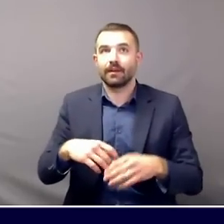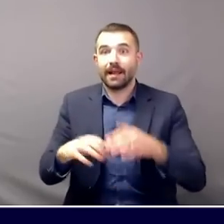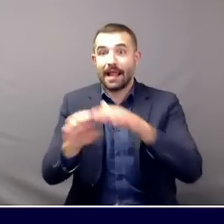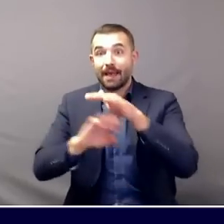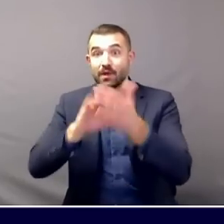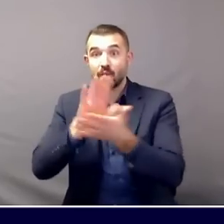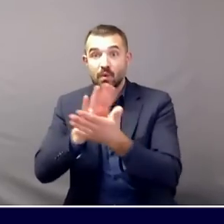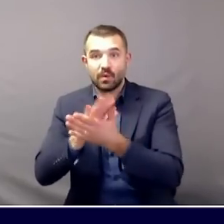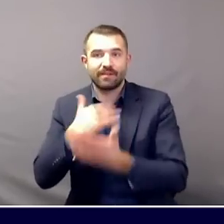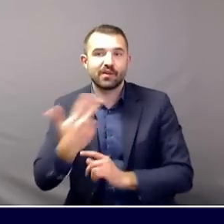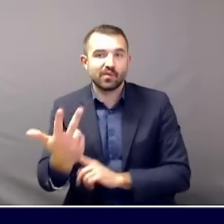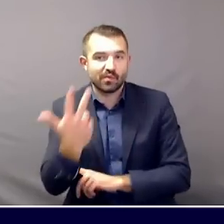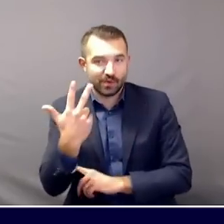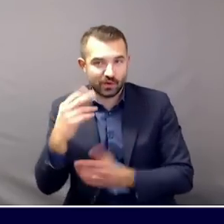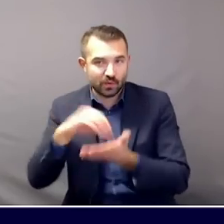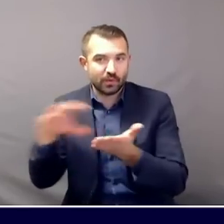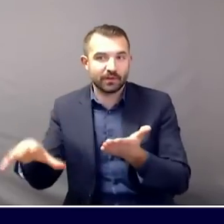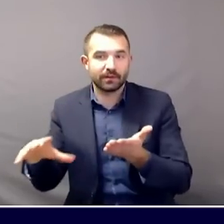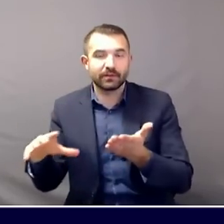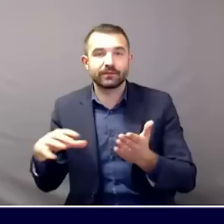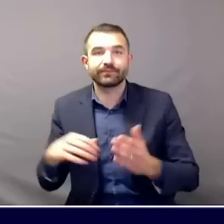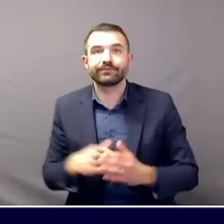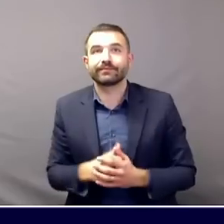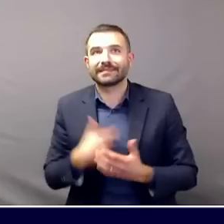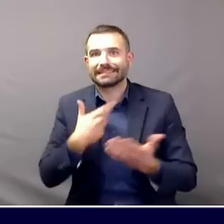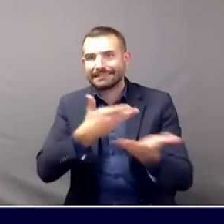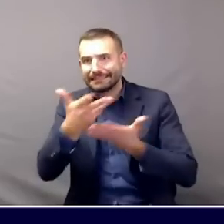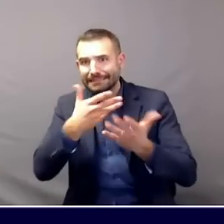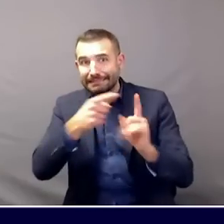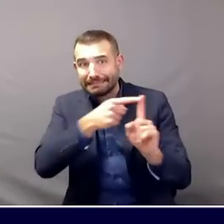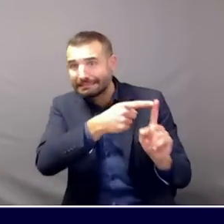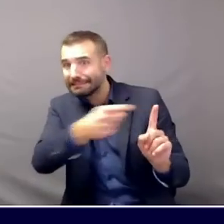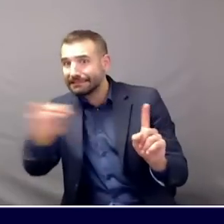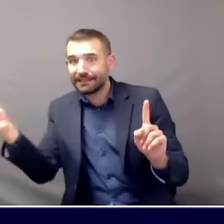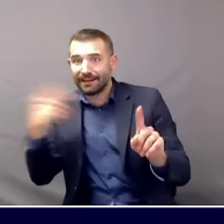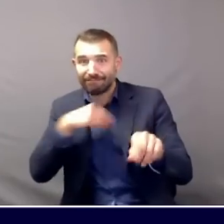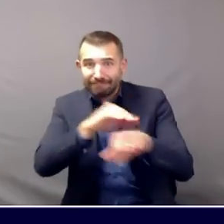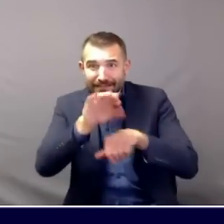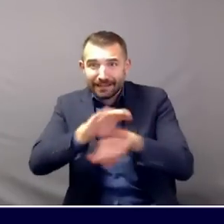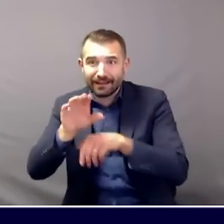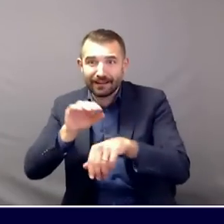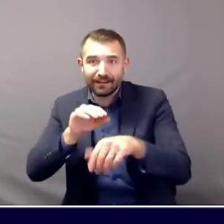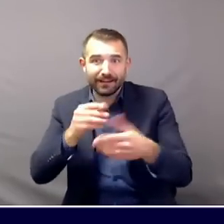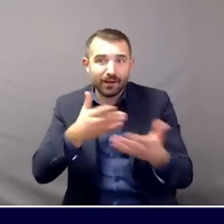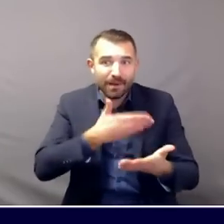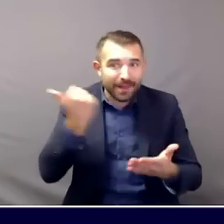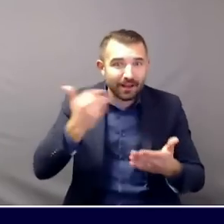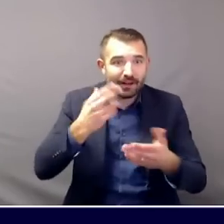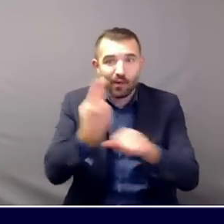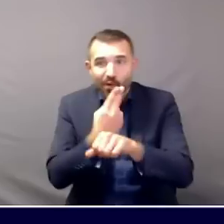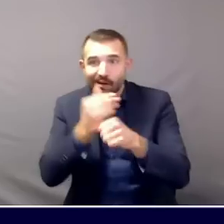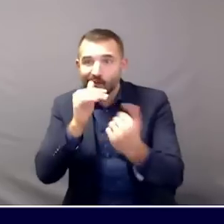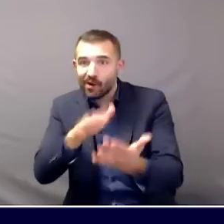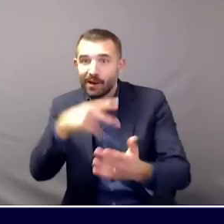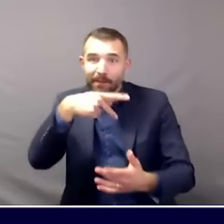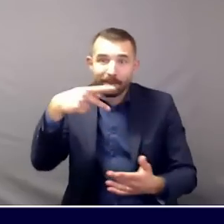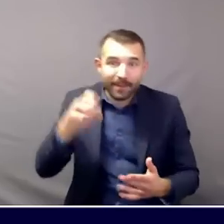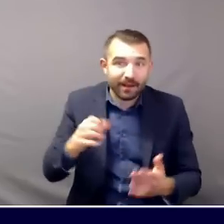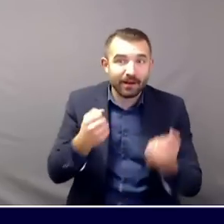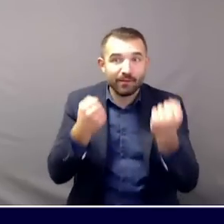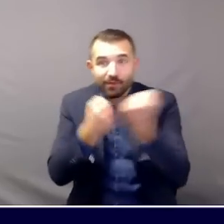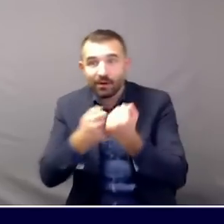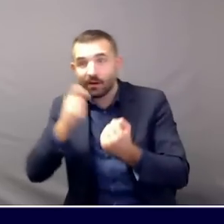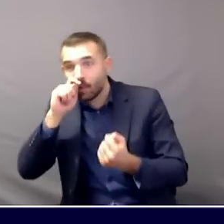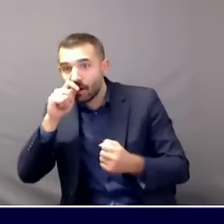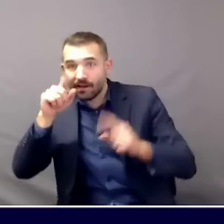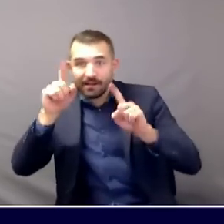facilities to provide them guidance and assistance on infection control practices, support for laboratory testing, as